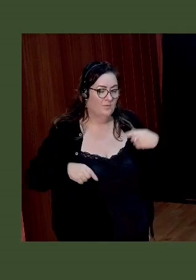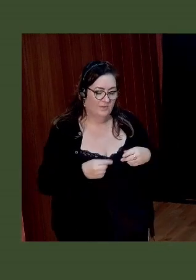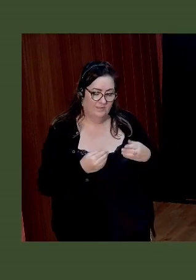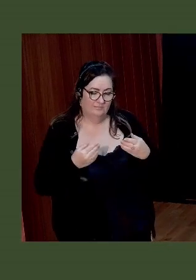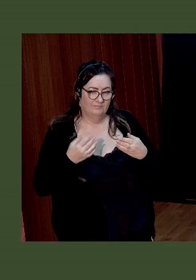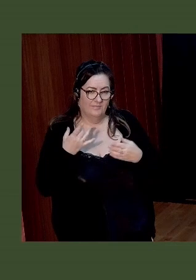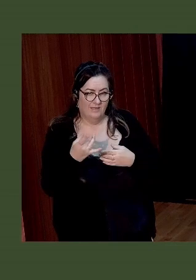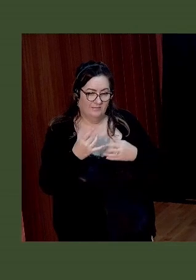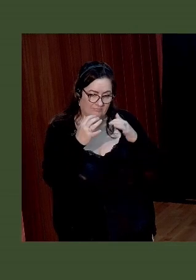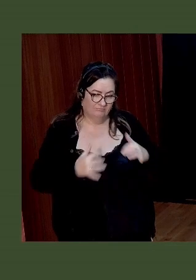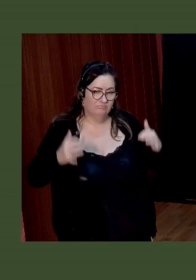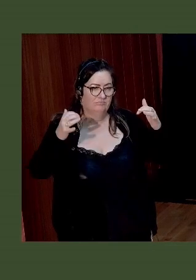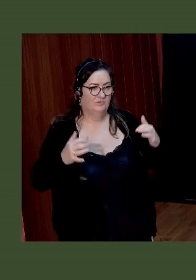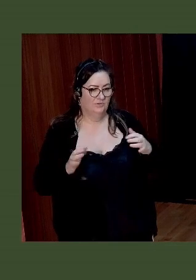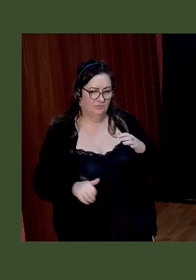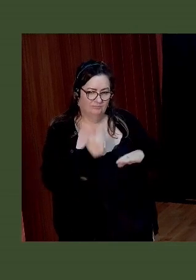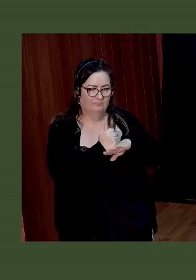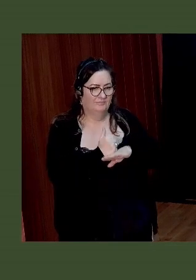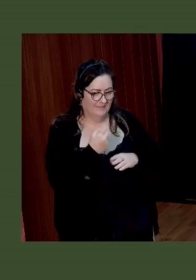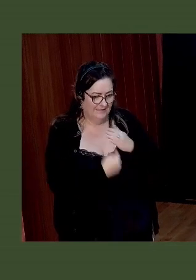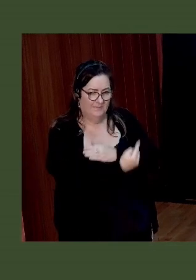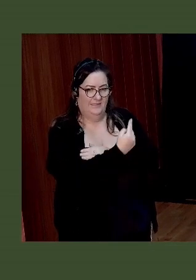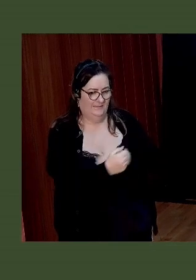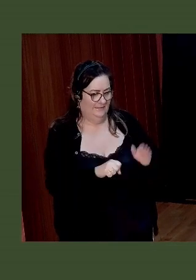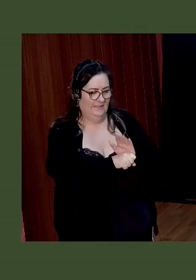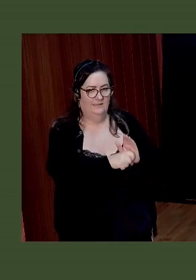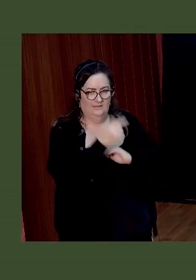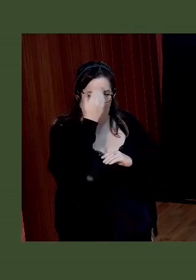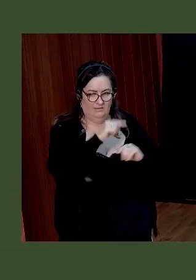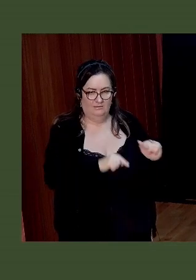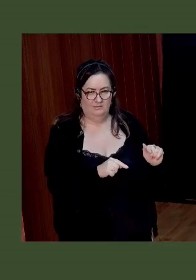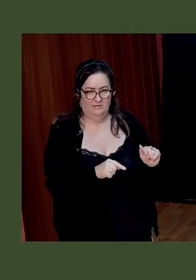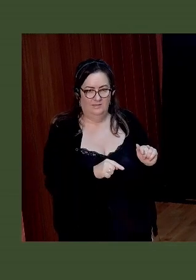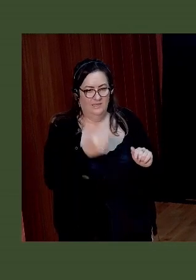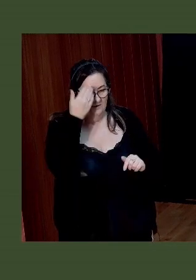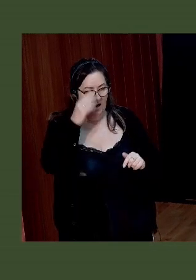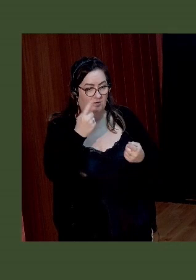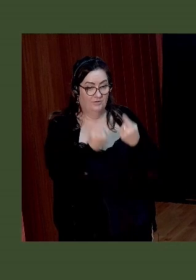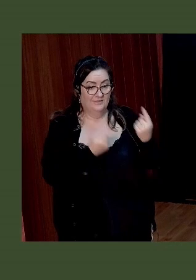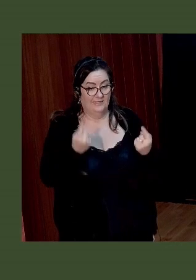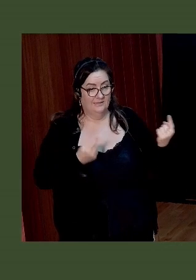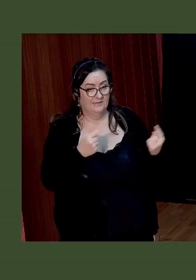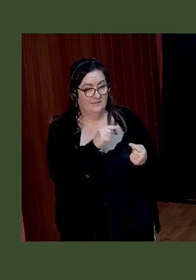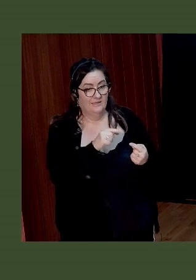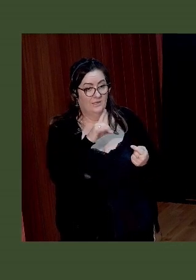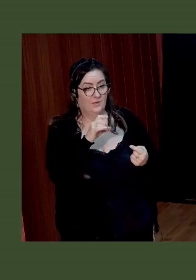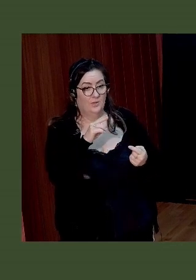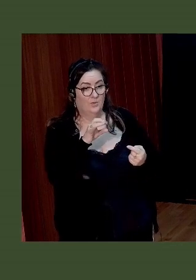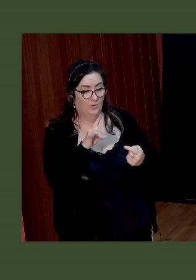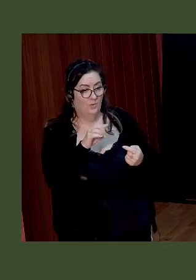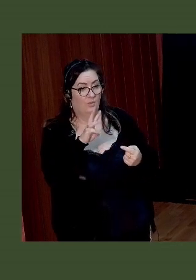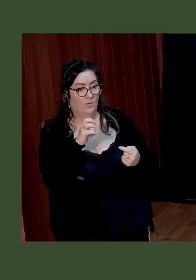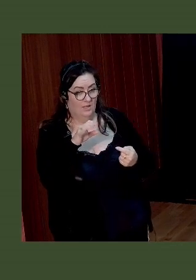We request the Peace Conference to set up an independent state in Ireland. When the Irish delegates were writing to Hugh Wallace,